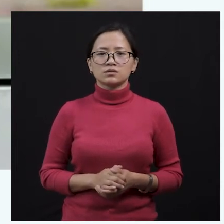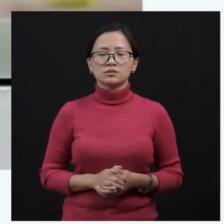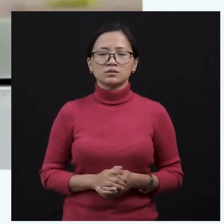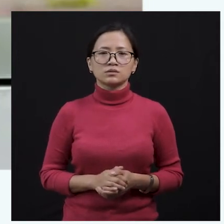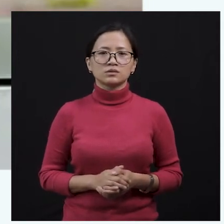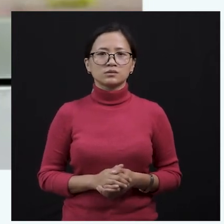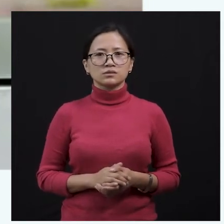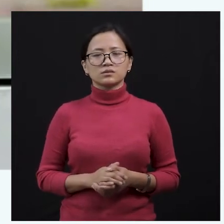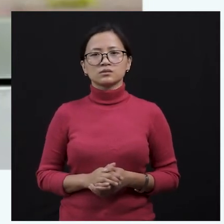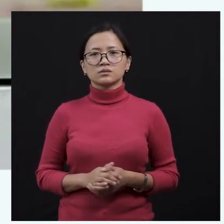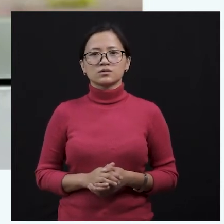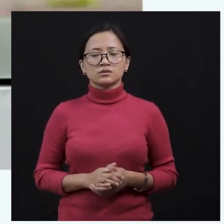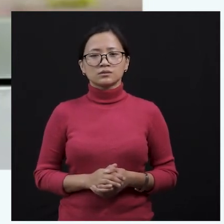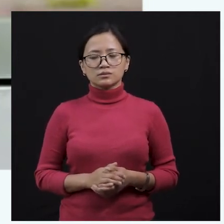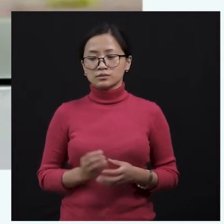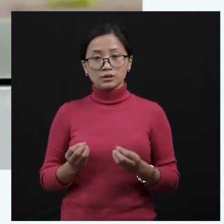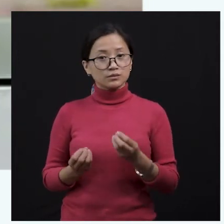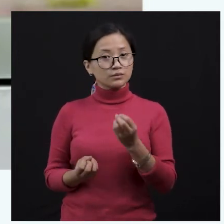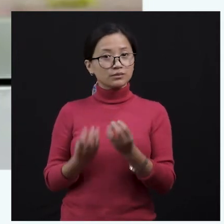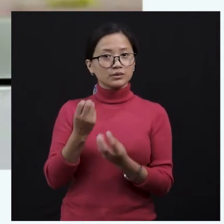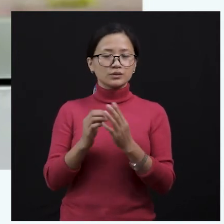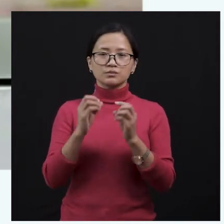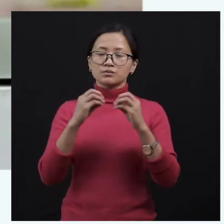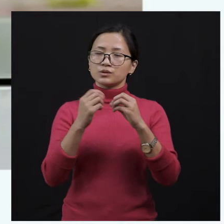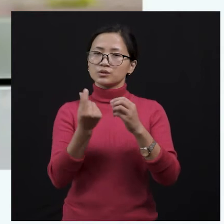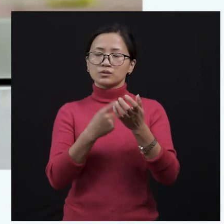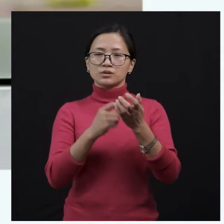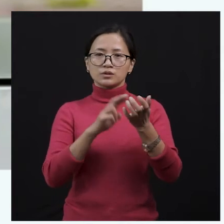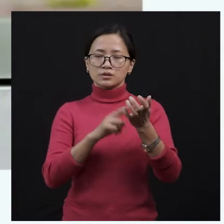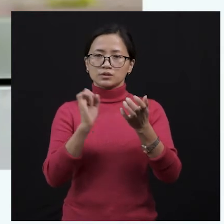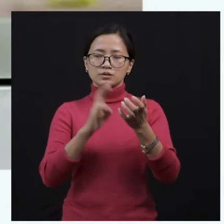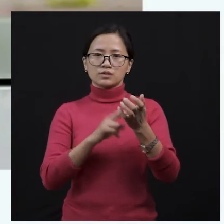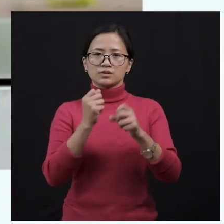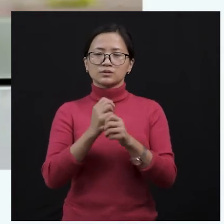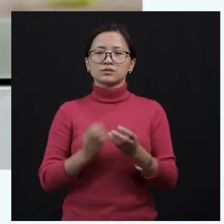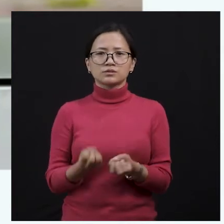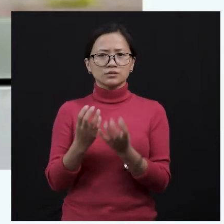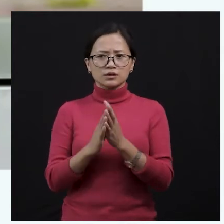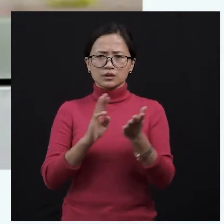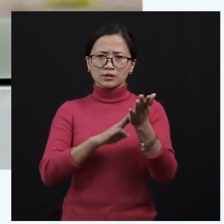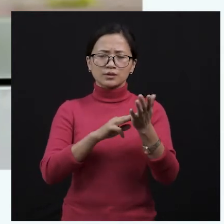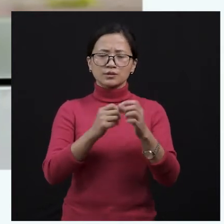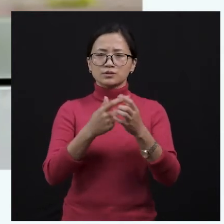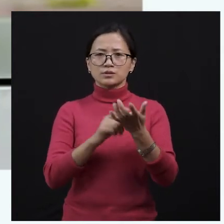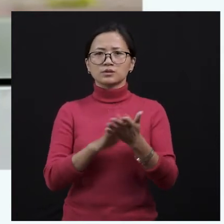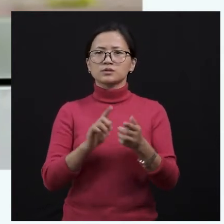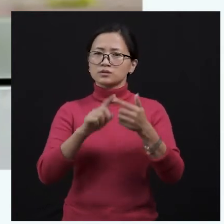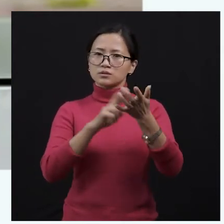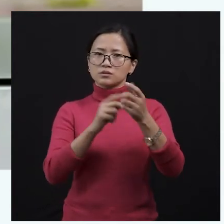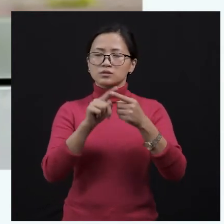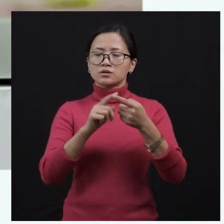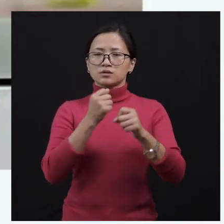Because by burning this, we get the mechanical energy. It produces